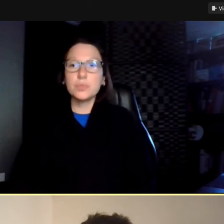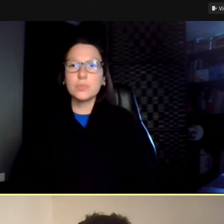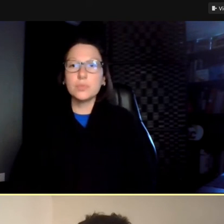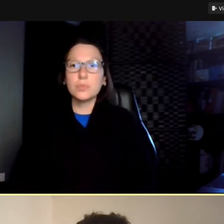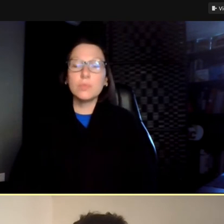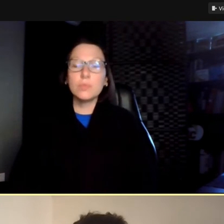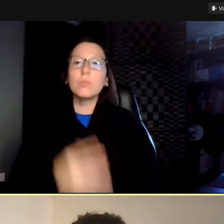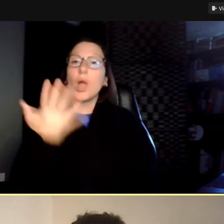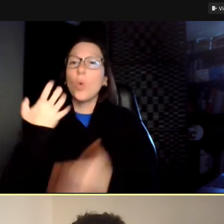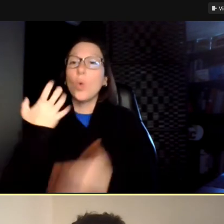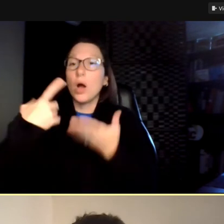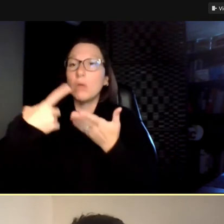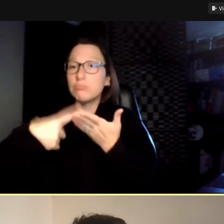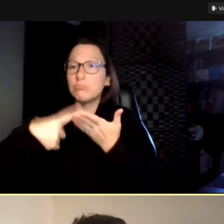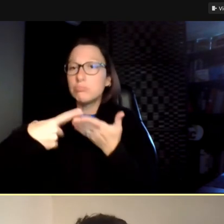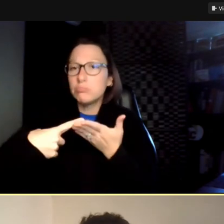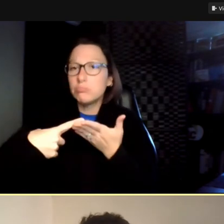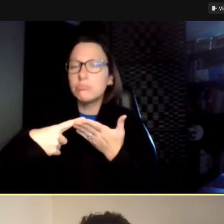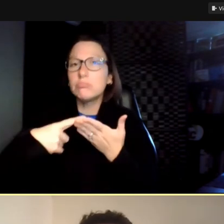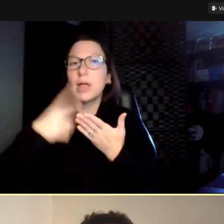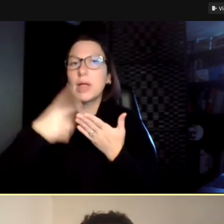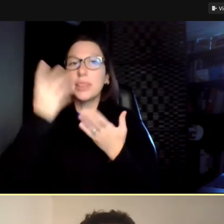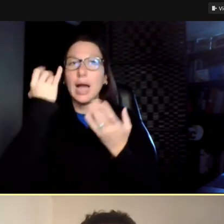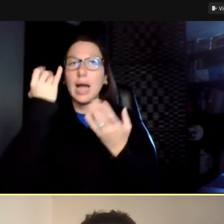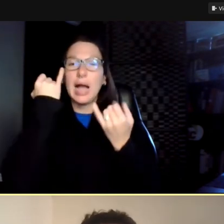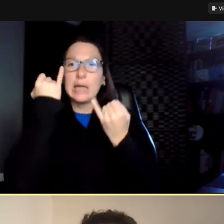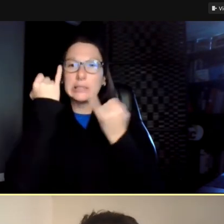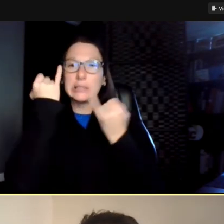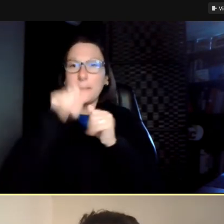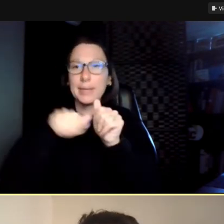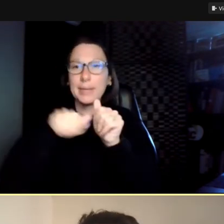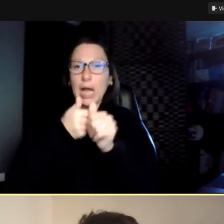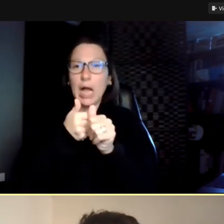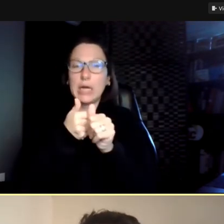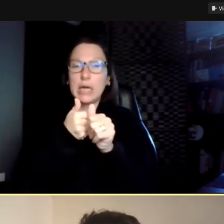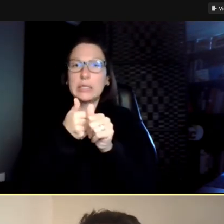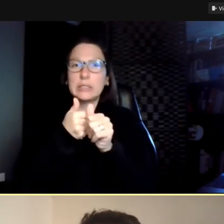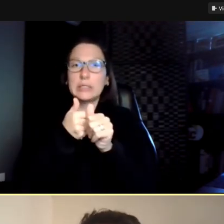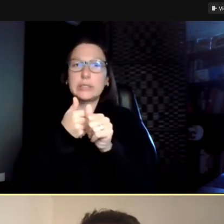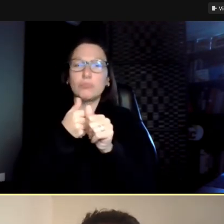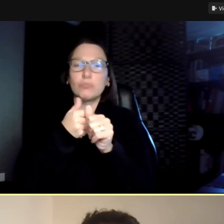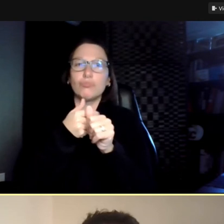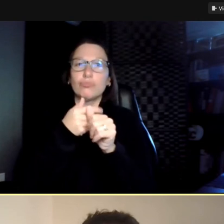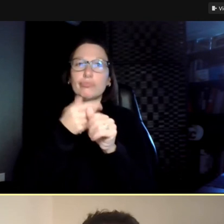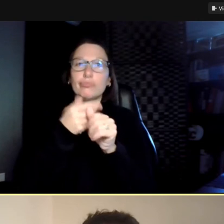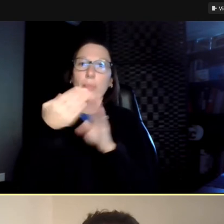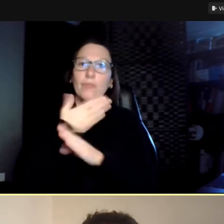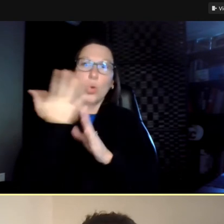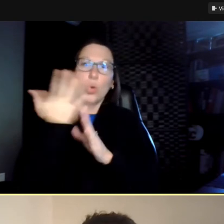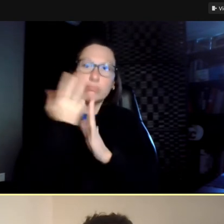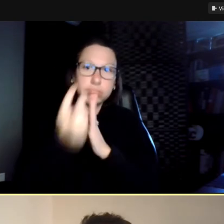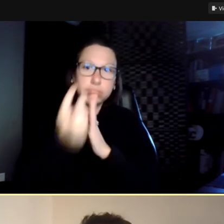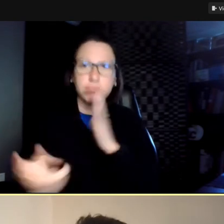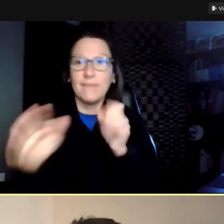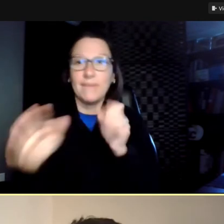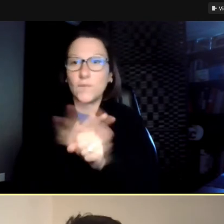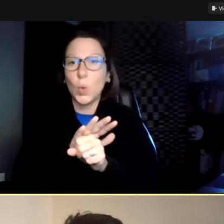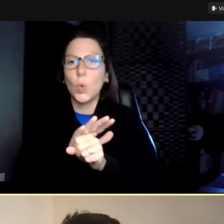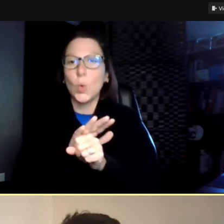want to talk just a little bit about sort of the idea behind this before launching into it. I always have way